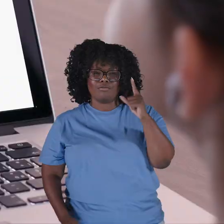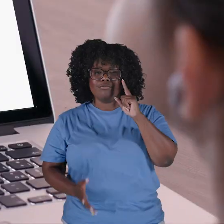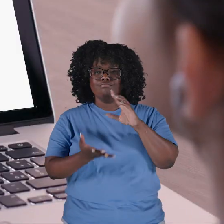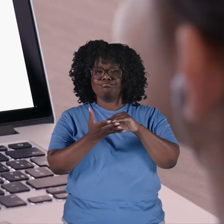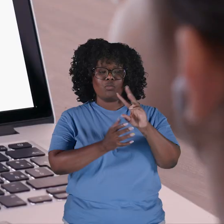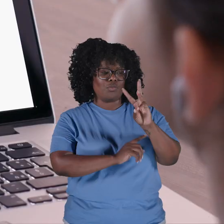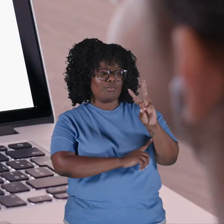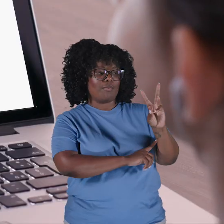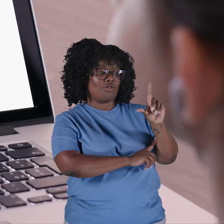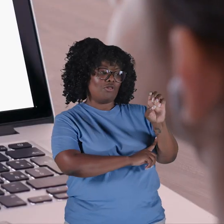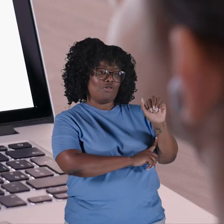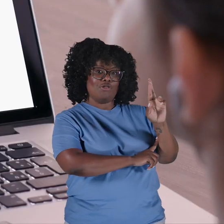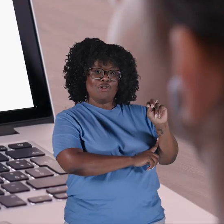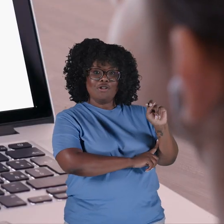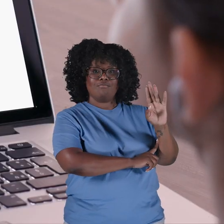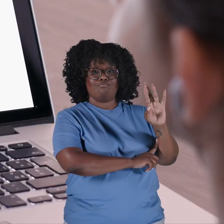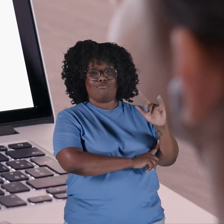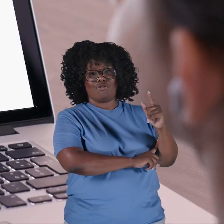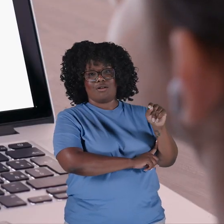blog,